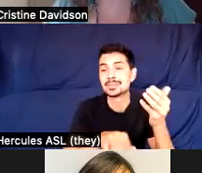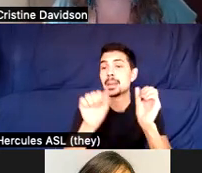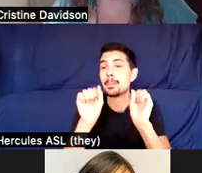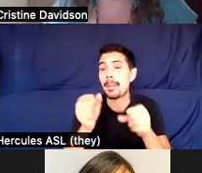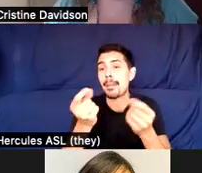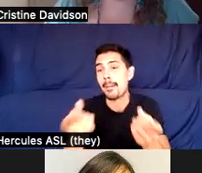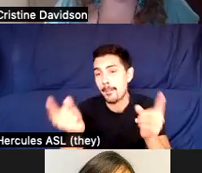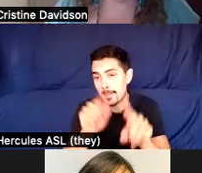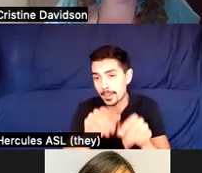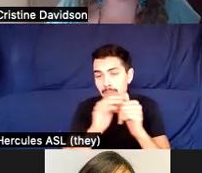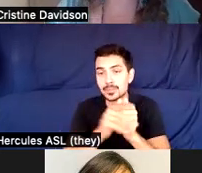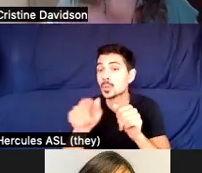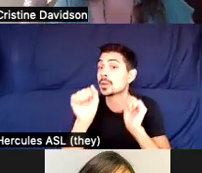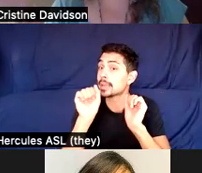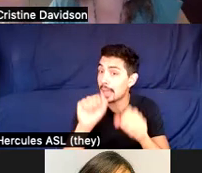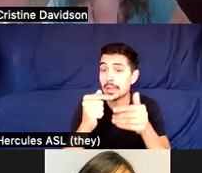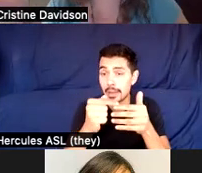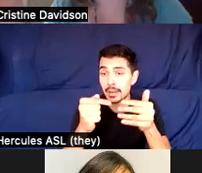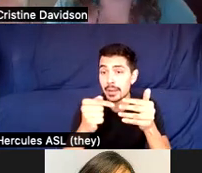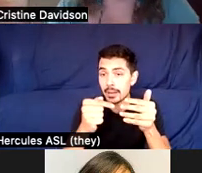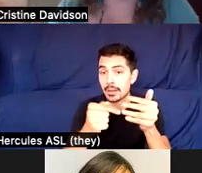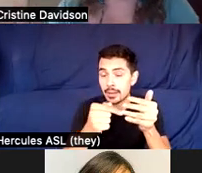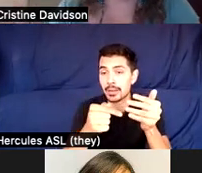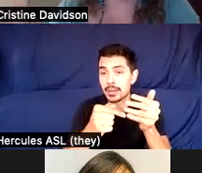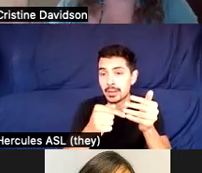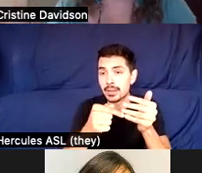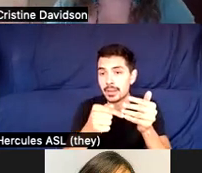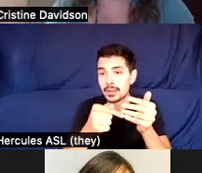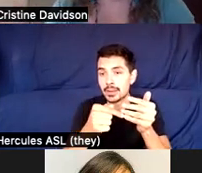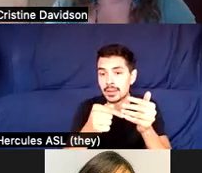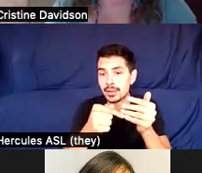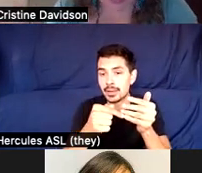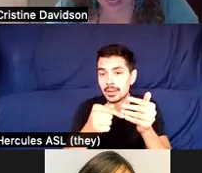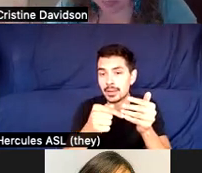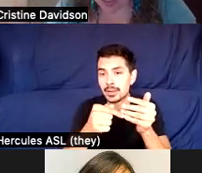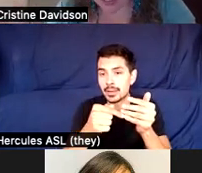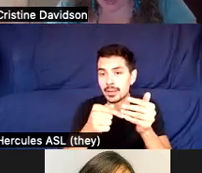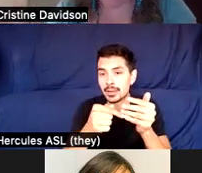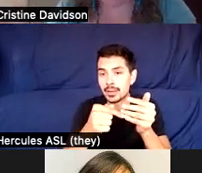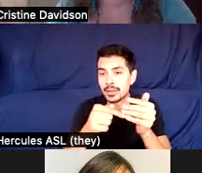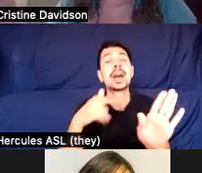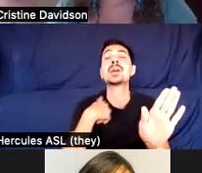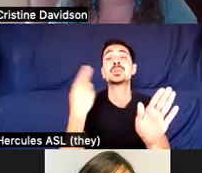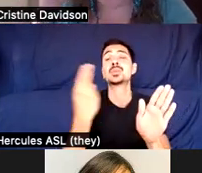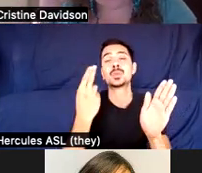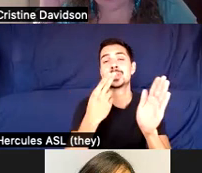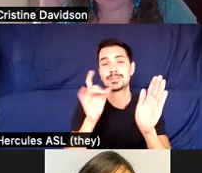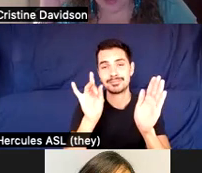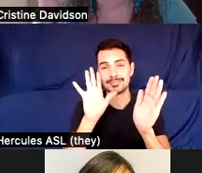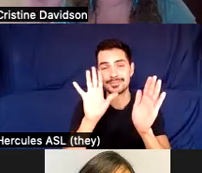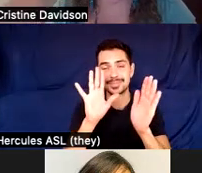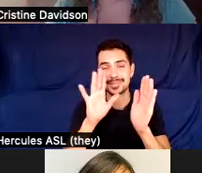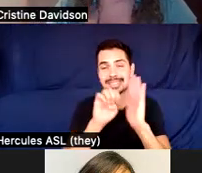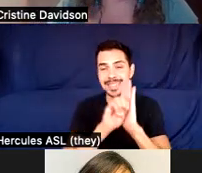might be able to do, right? Like, and I'm just using these poorly worded examples of offering some